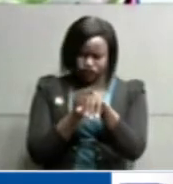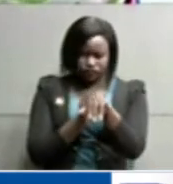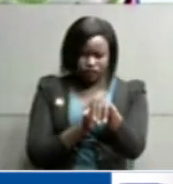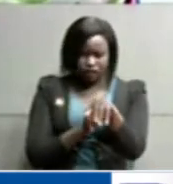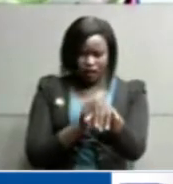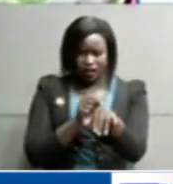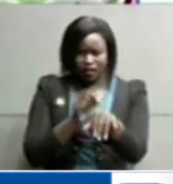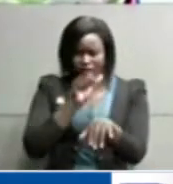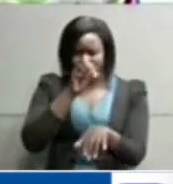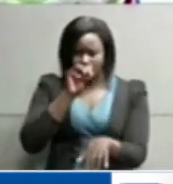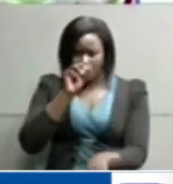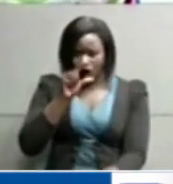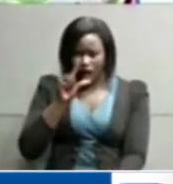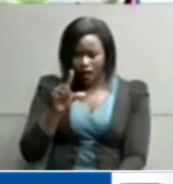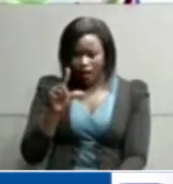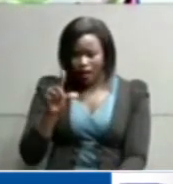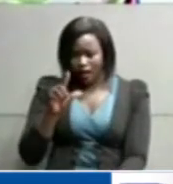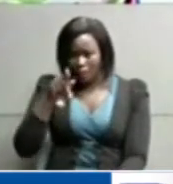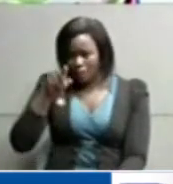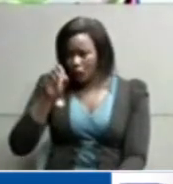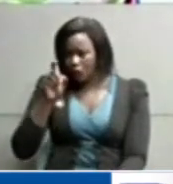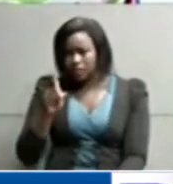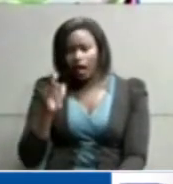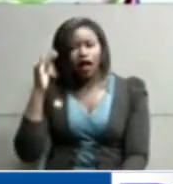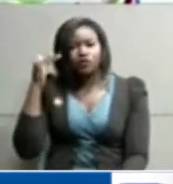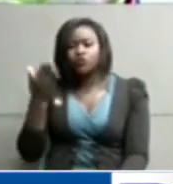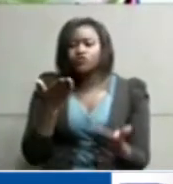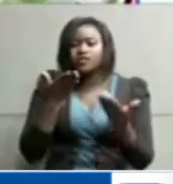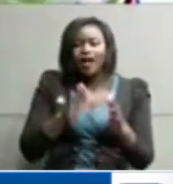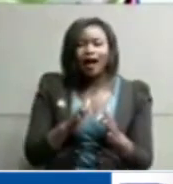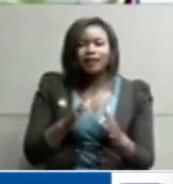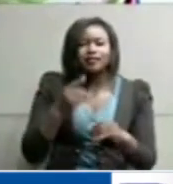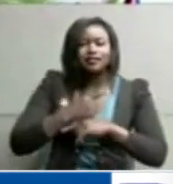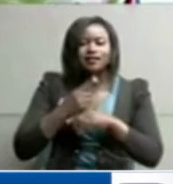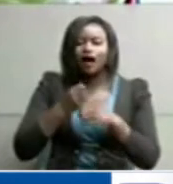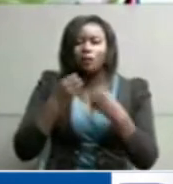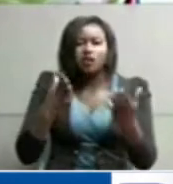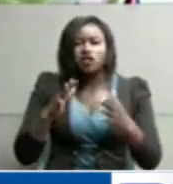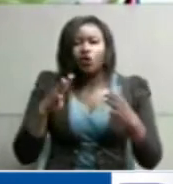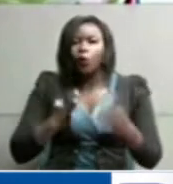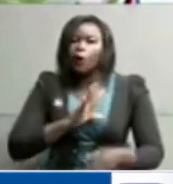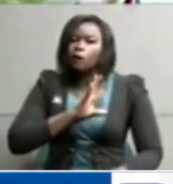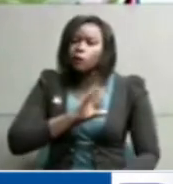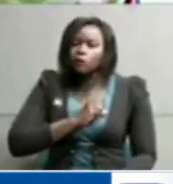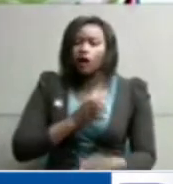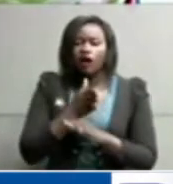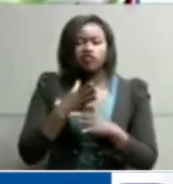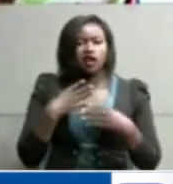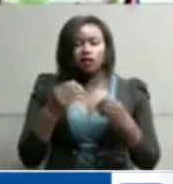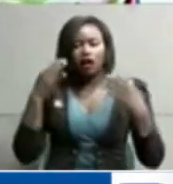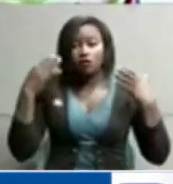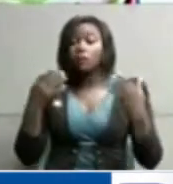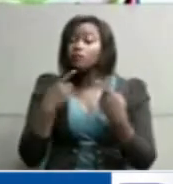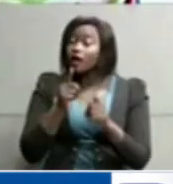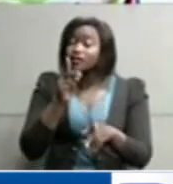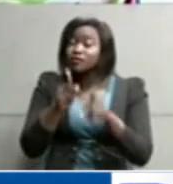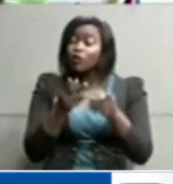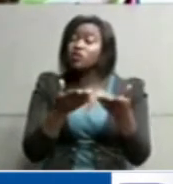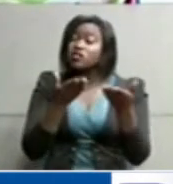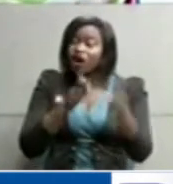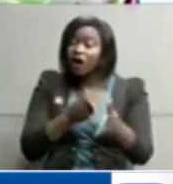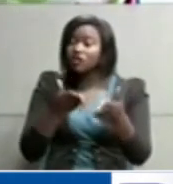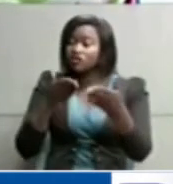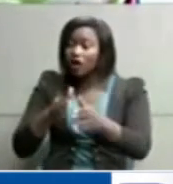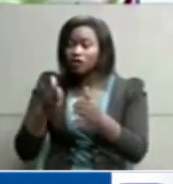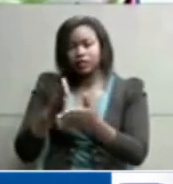either it kills you, I don't know within how many days, or you survive it, and then it goes. It kills some